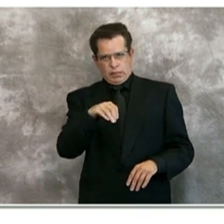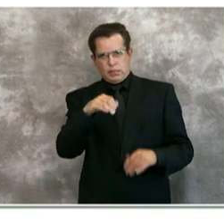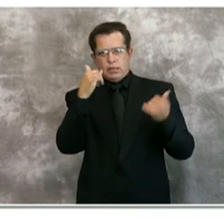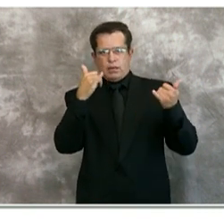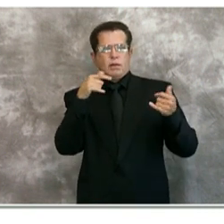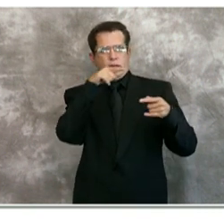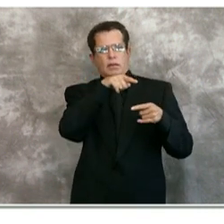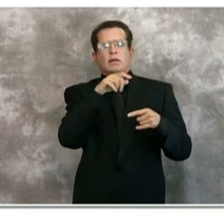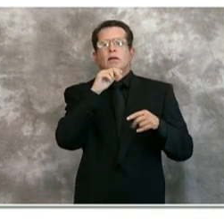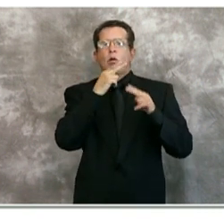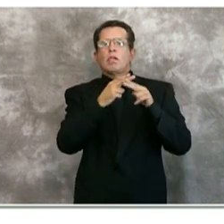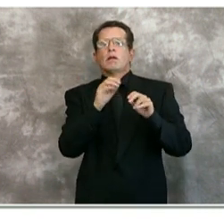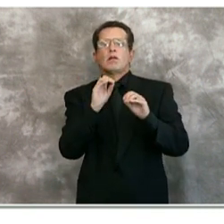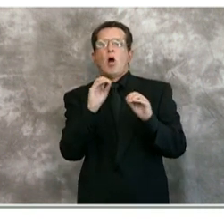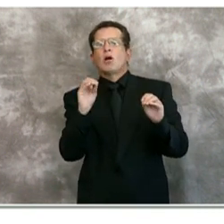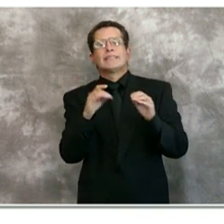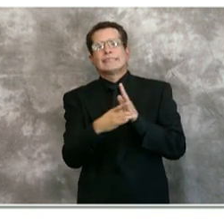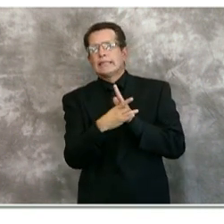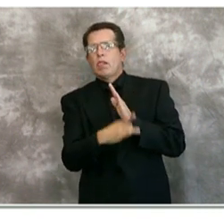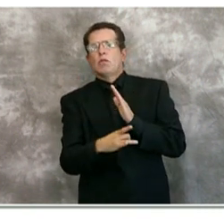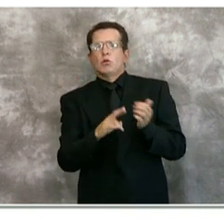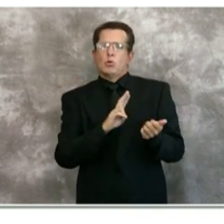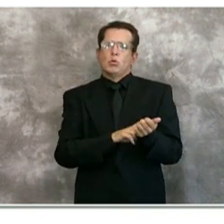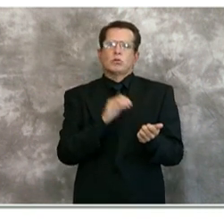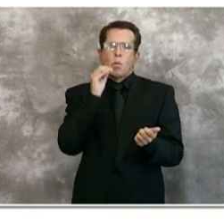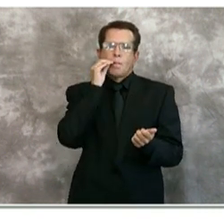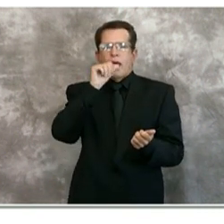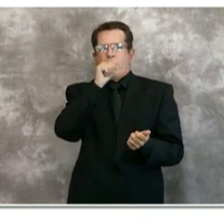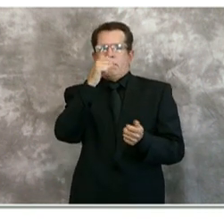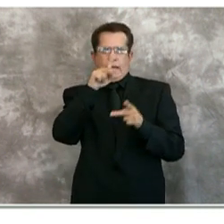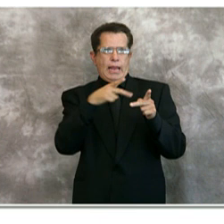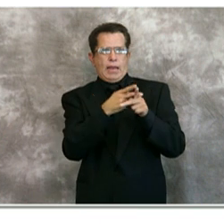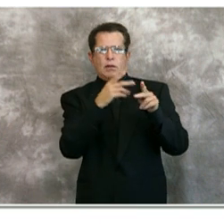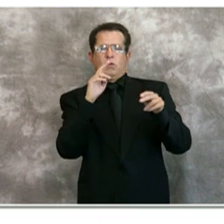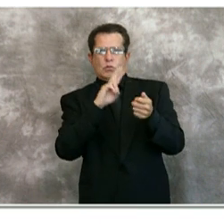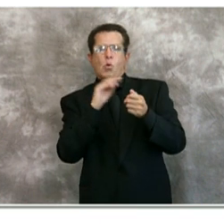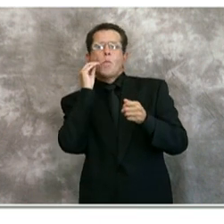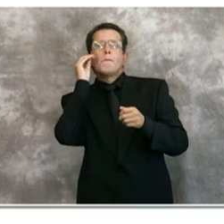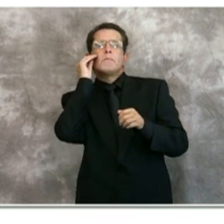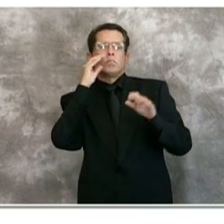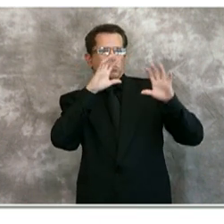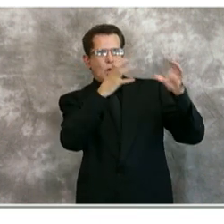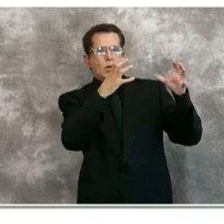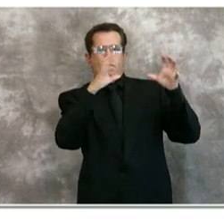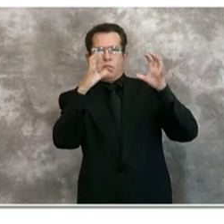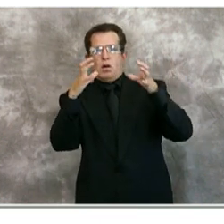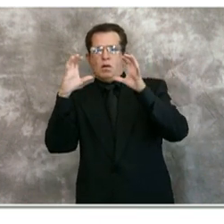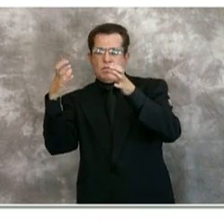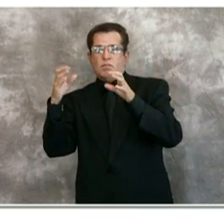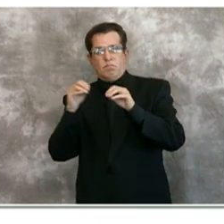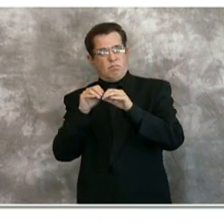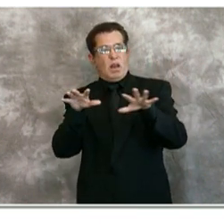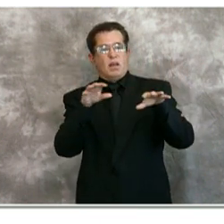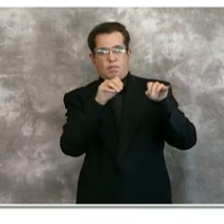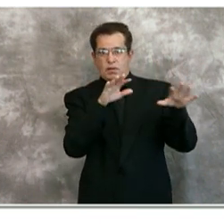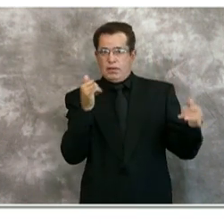in non-skilled nursing facilities or other congregate settings. All total, there have been